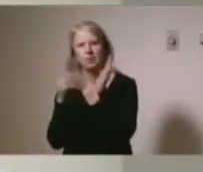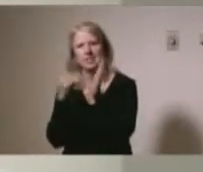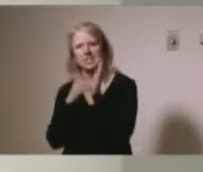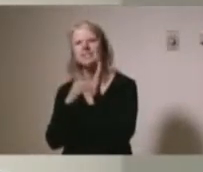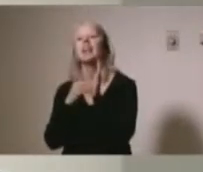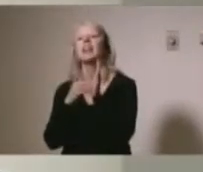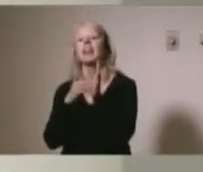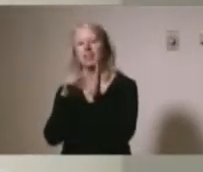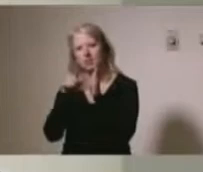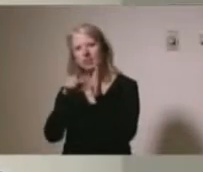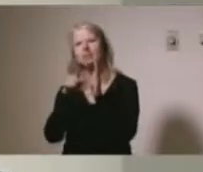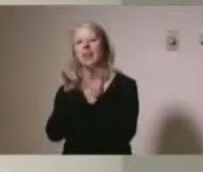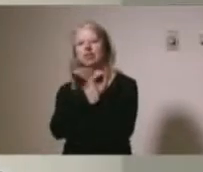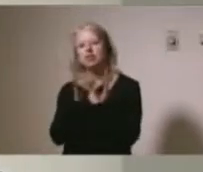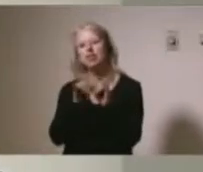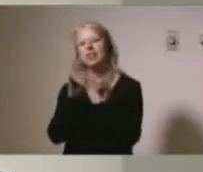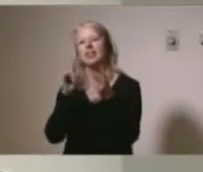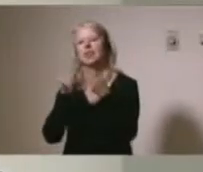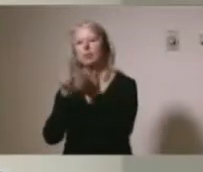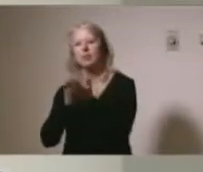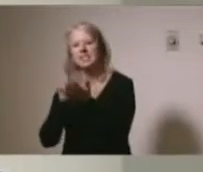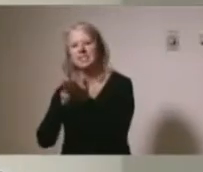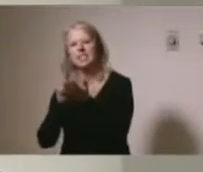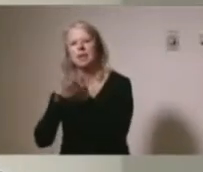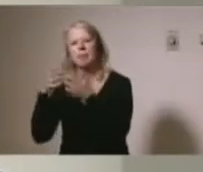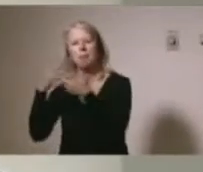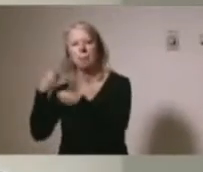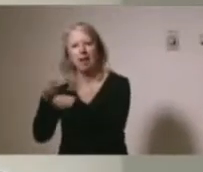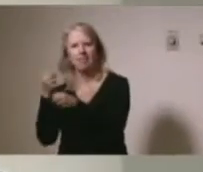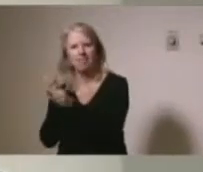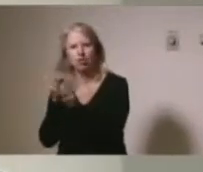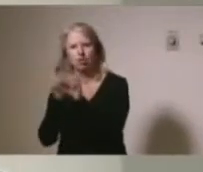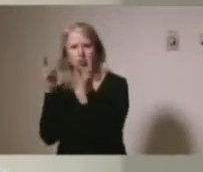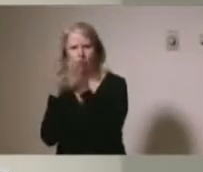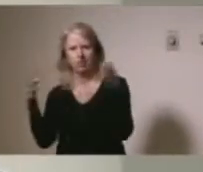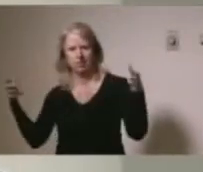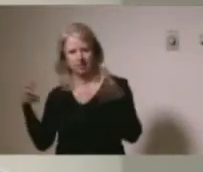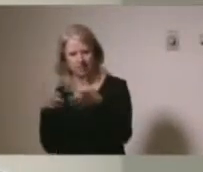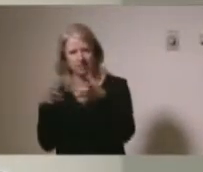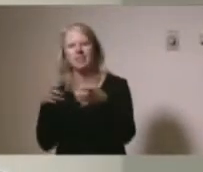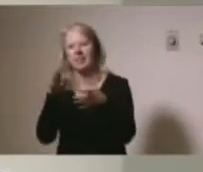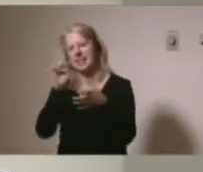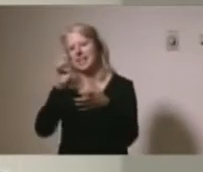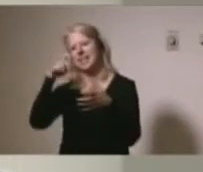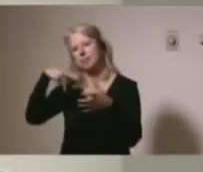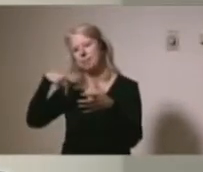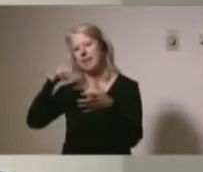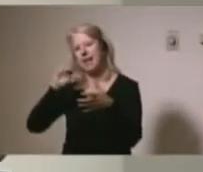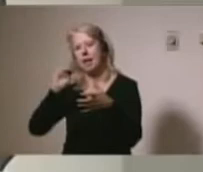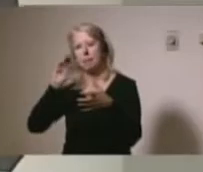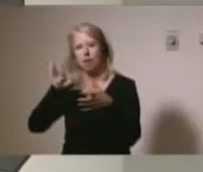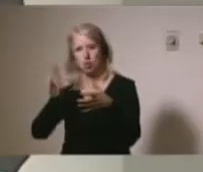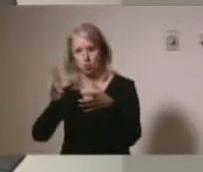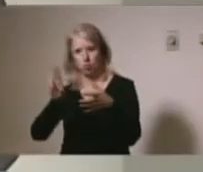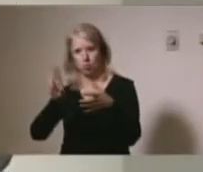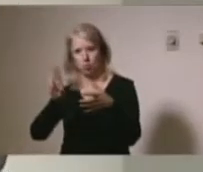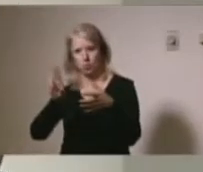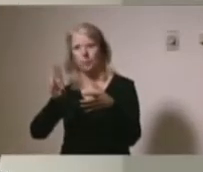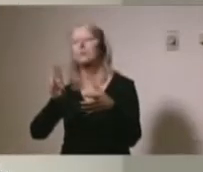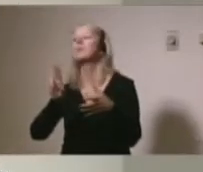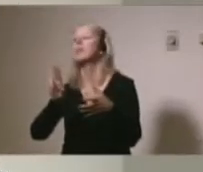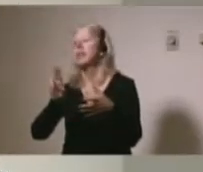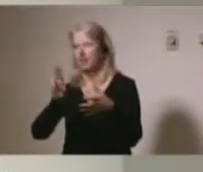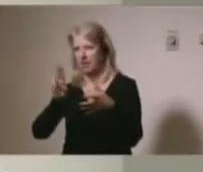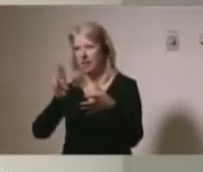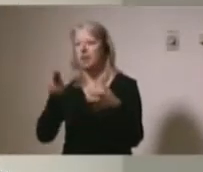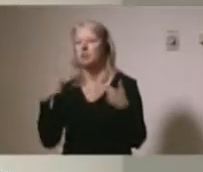Amalgamated Engineering, Printing and Manufacturing Union, known as the EPMU. I am here